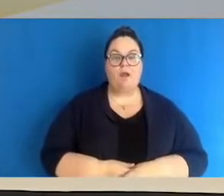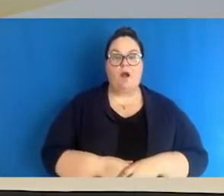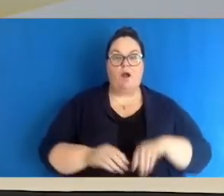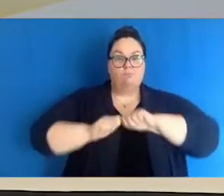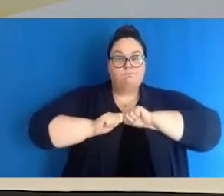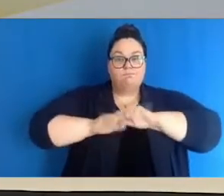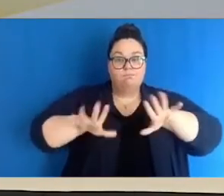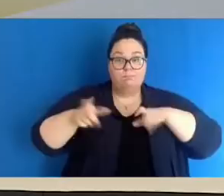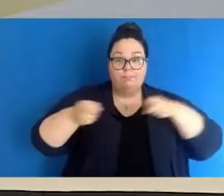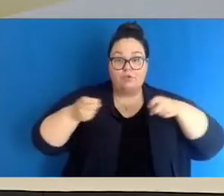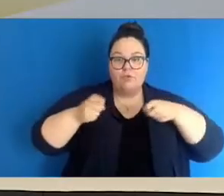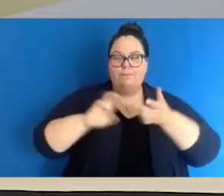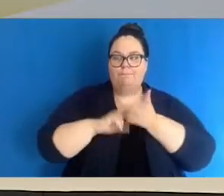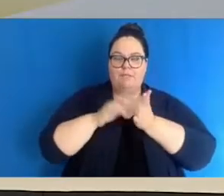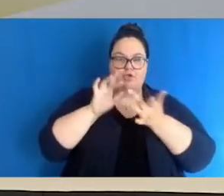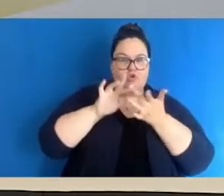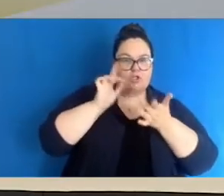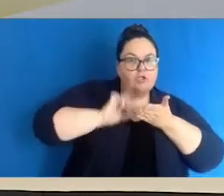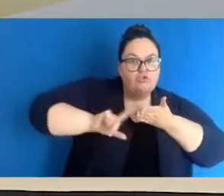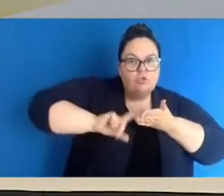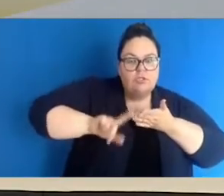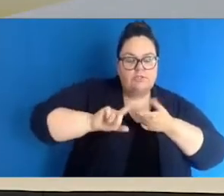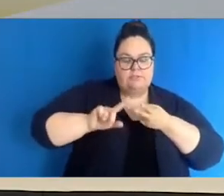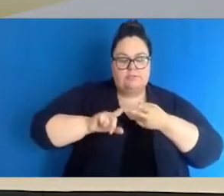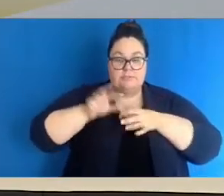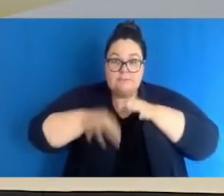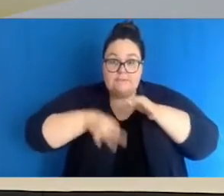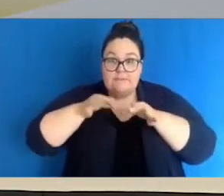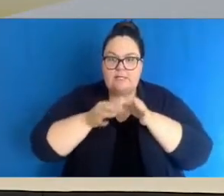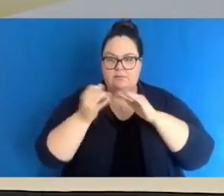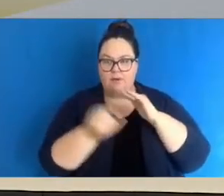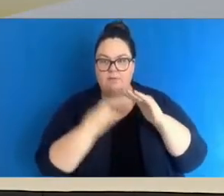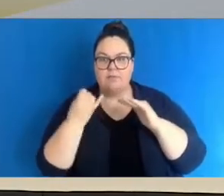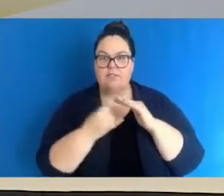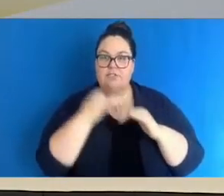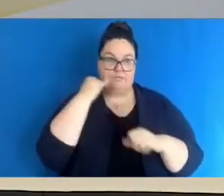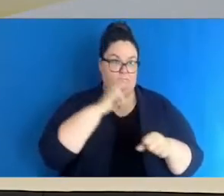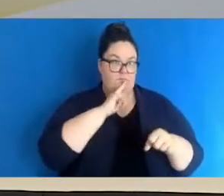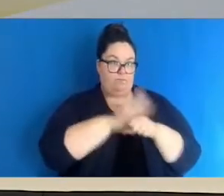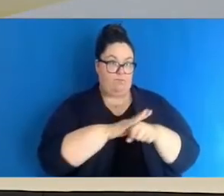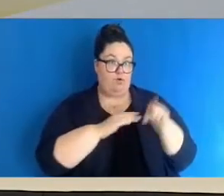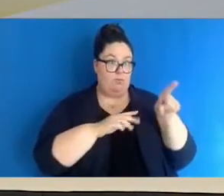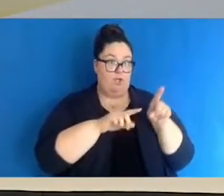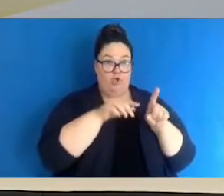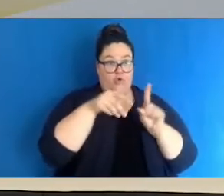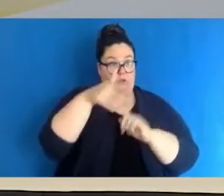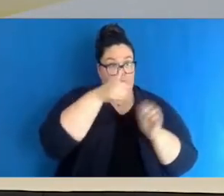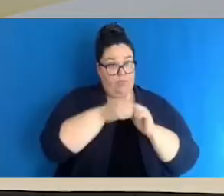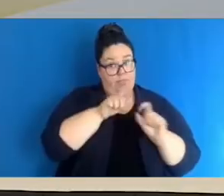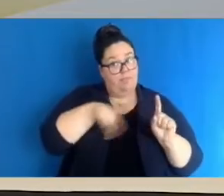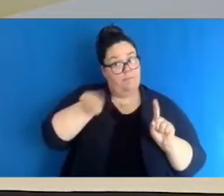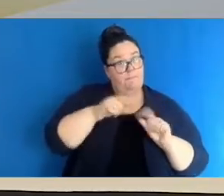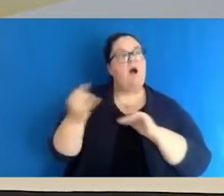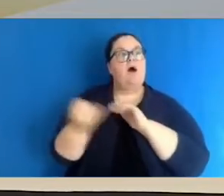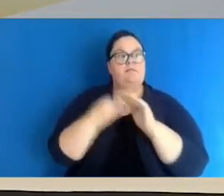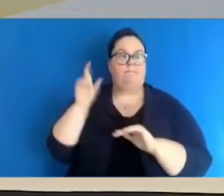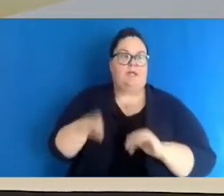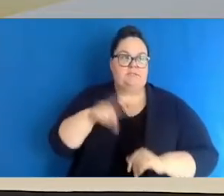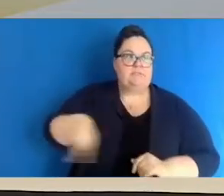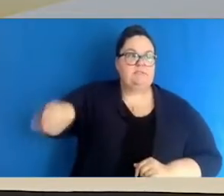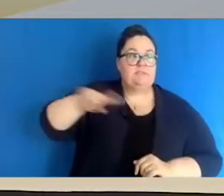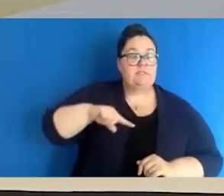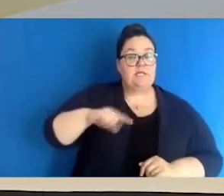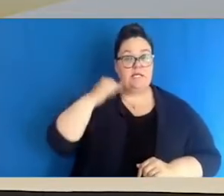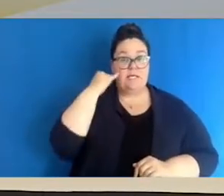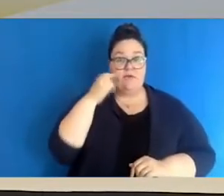continue to include contact tracing, testing, and isolation for confirmed cases. Close contacts of positive cases who are not